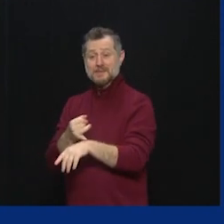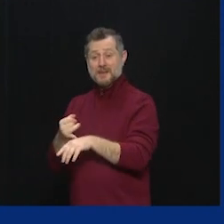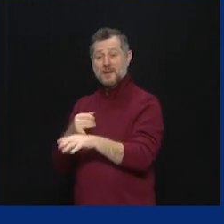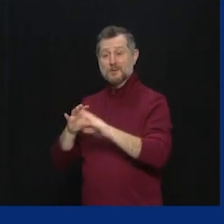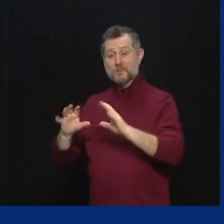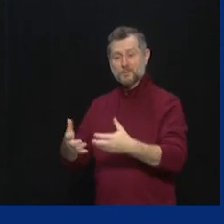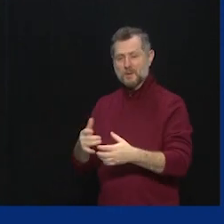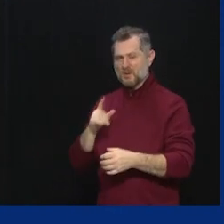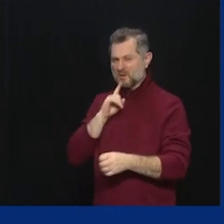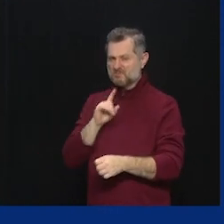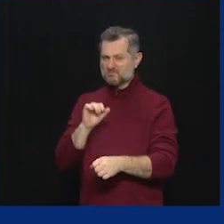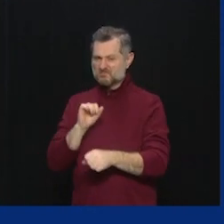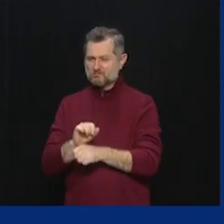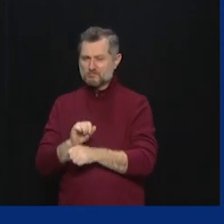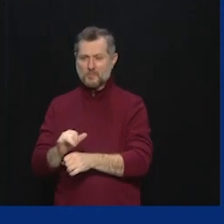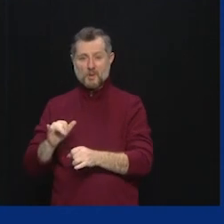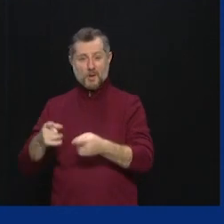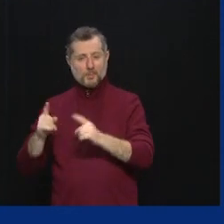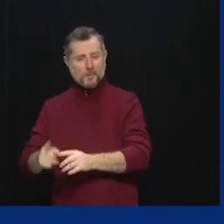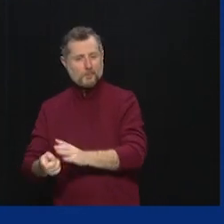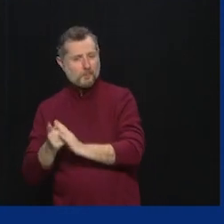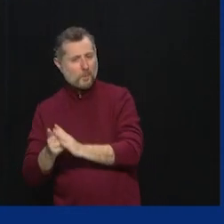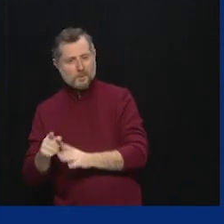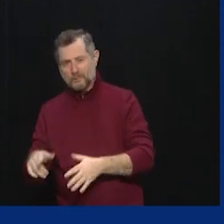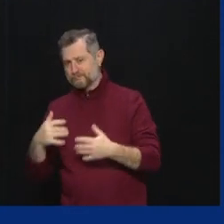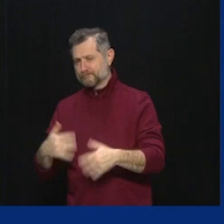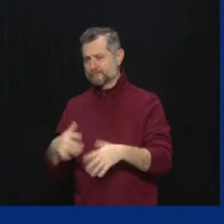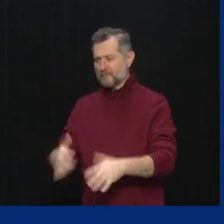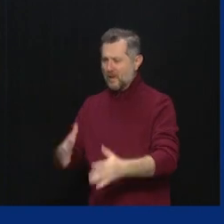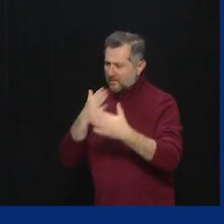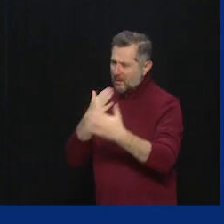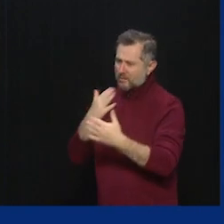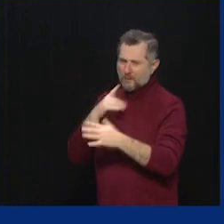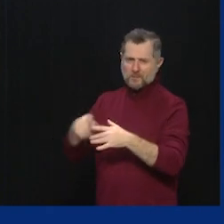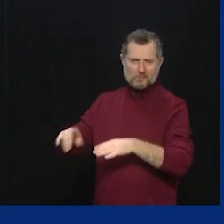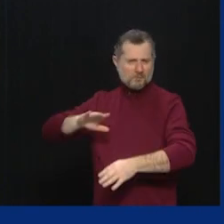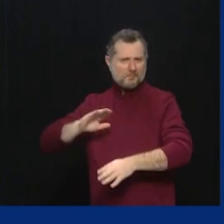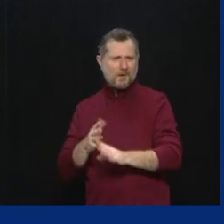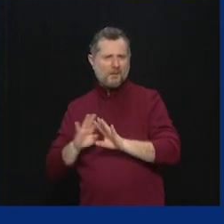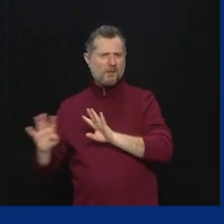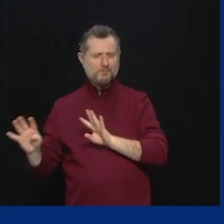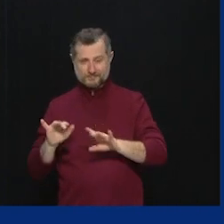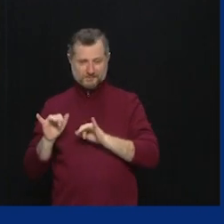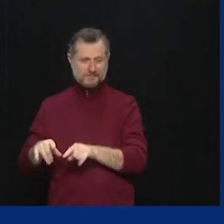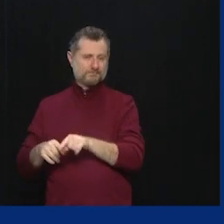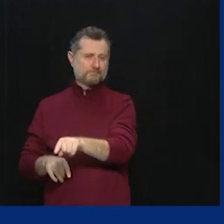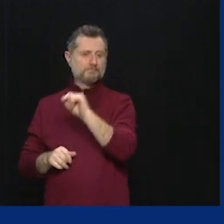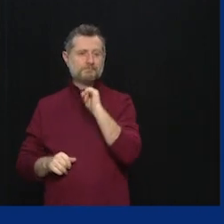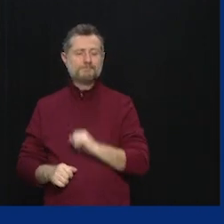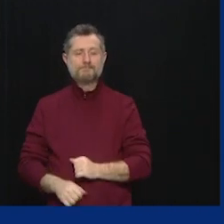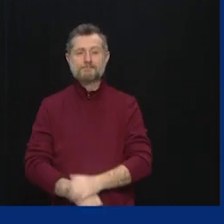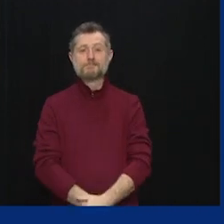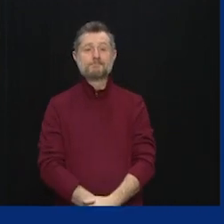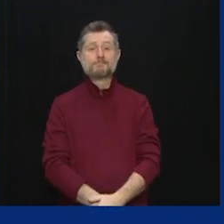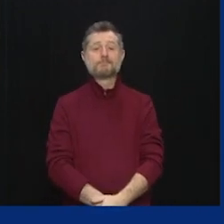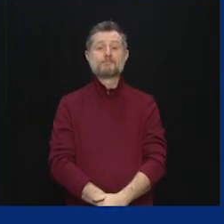that. So let's give a round of applause to our Islanders once again. But